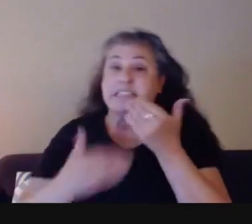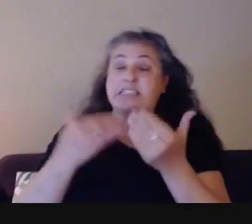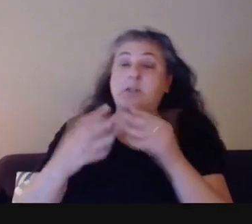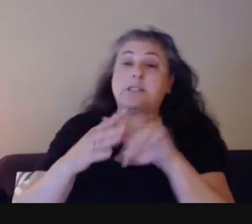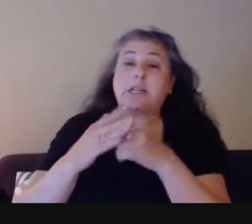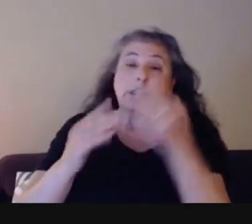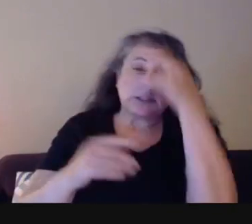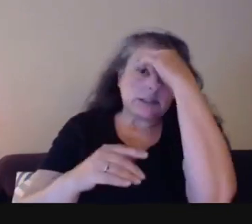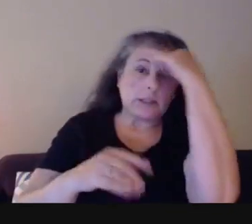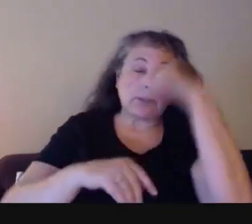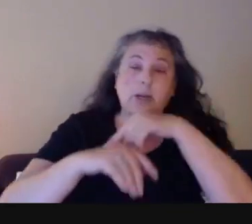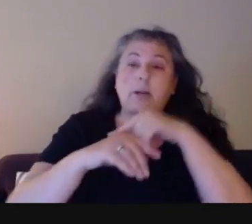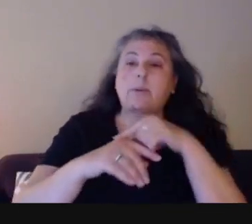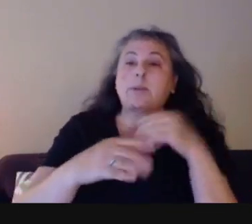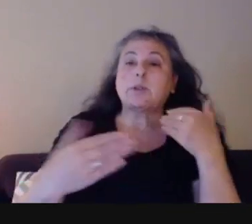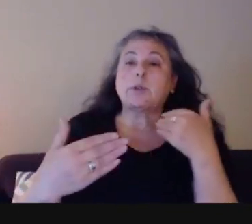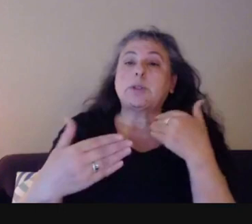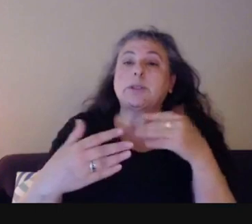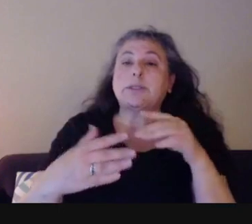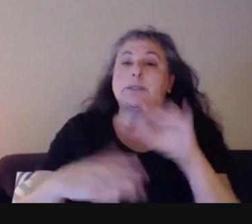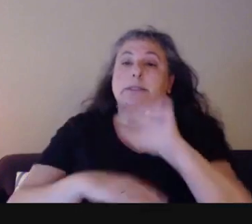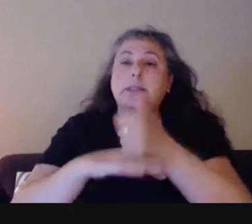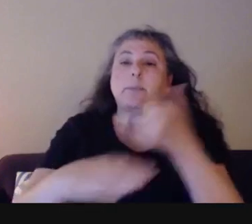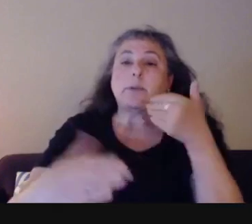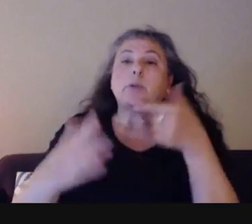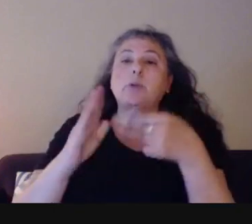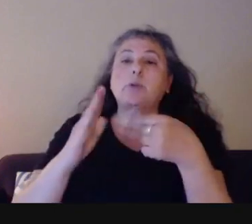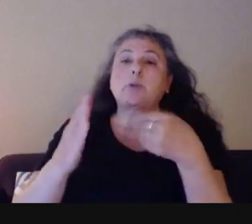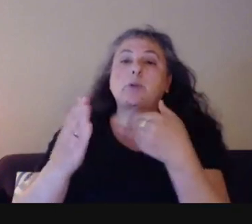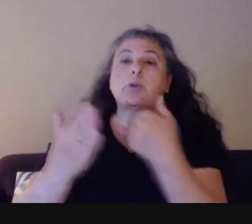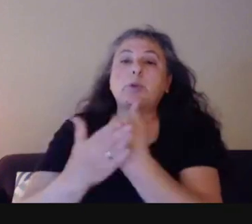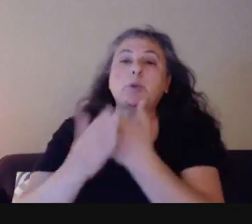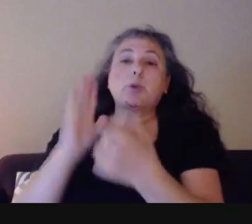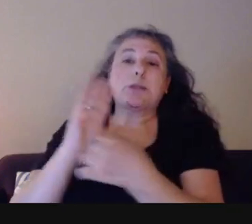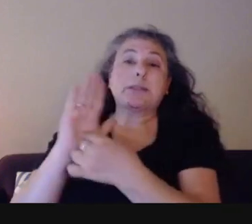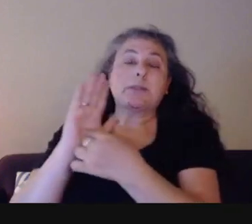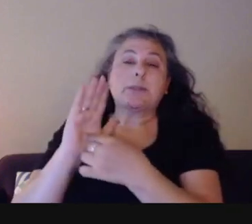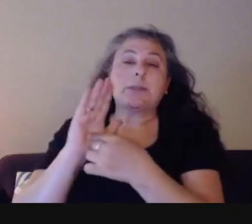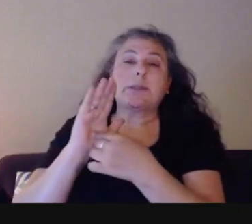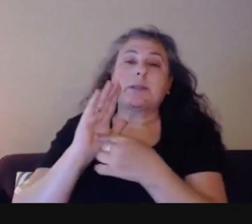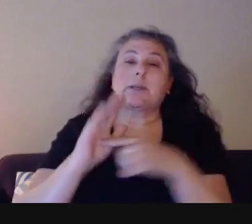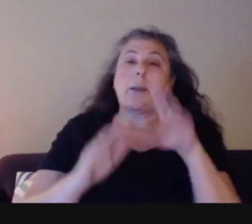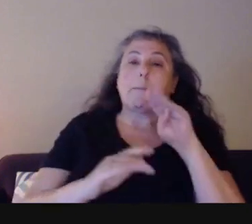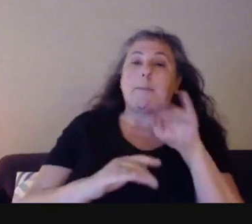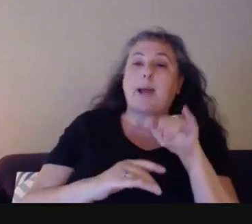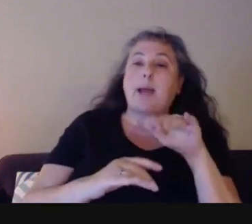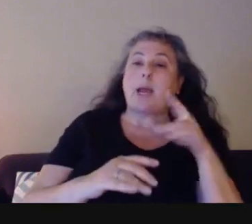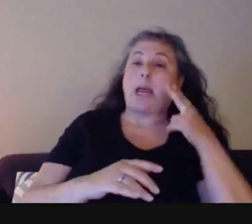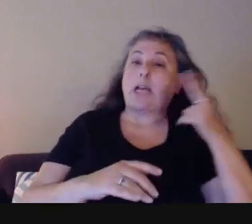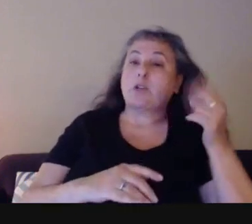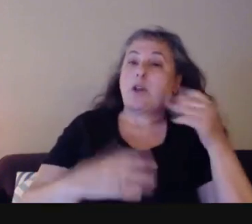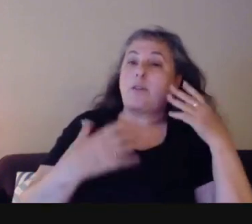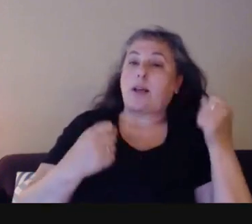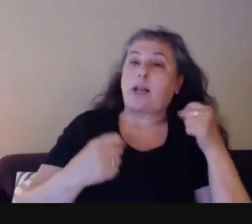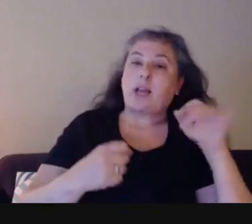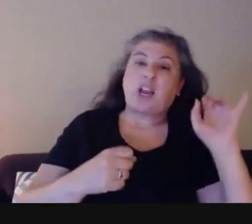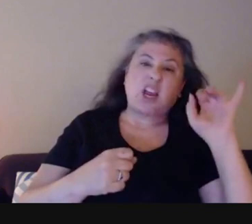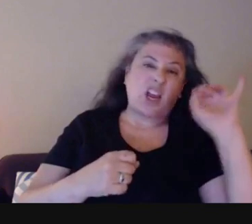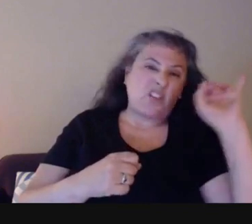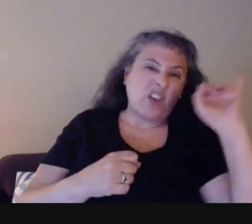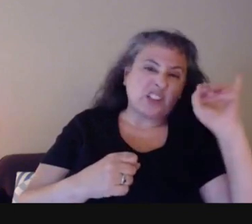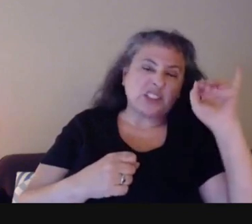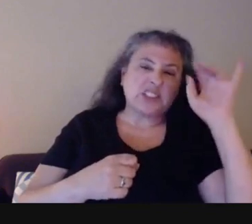new special exhibit at the Museum of the Grand Prairie in May, titled A History of Healing, Infectious Diseases and